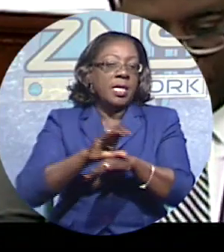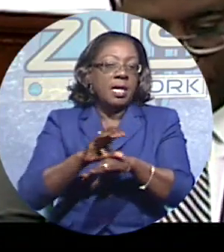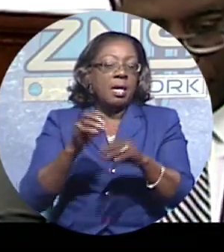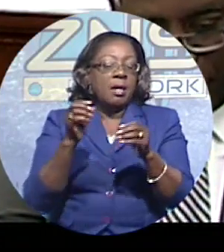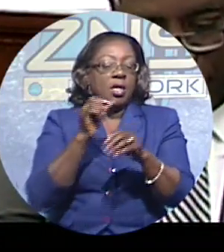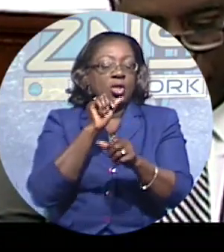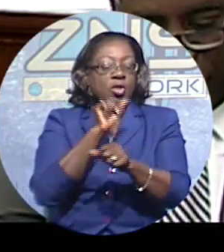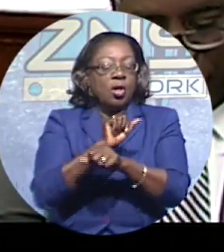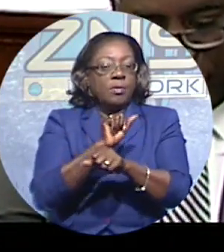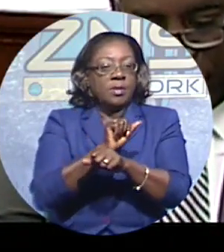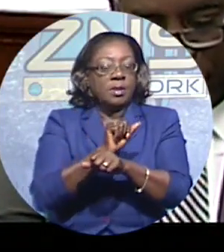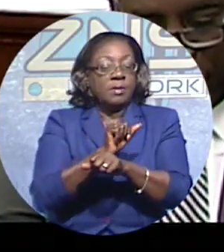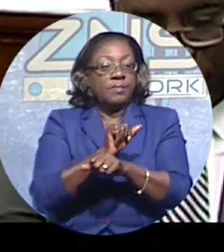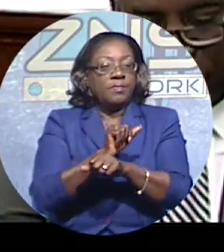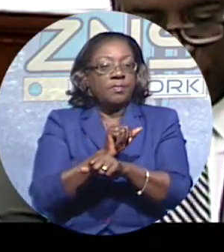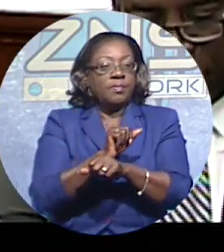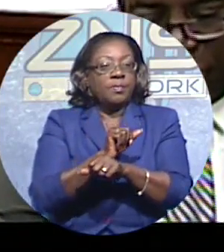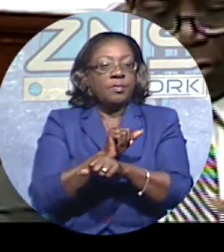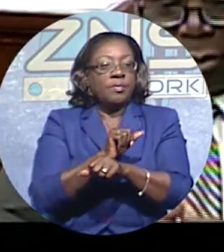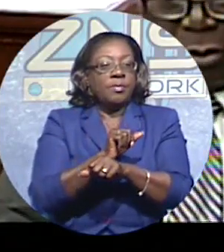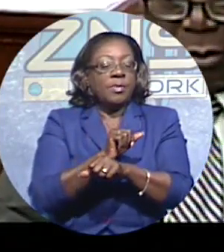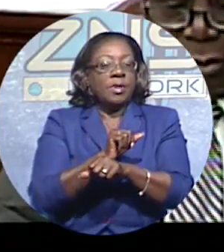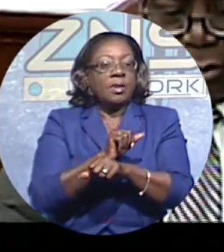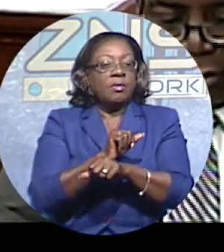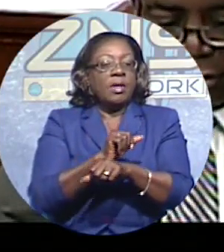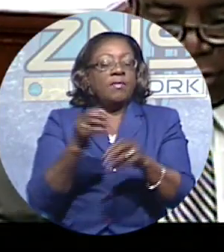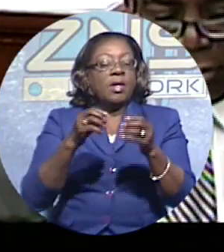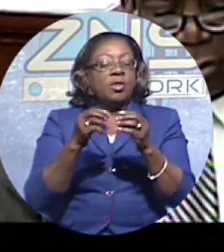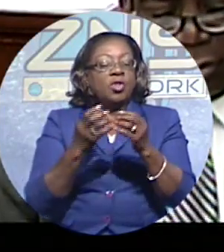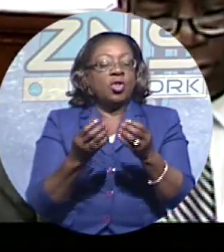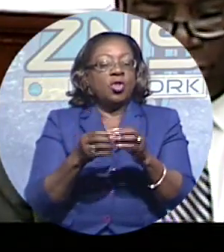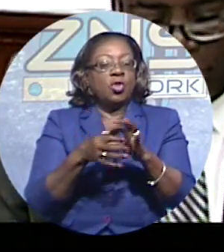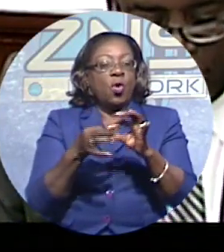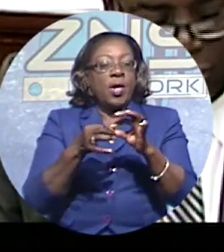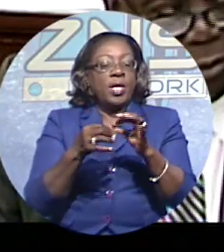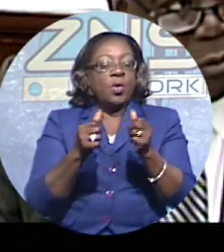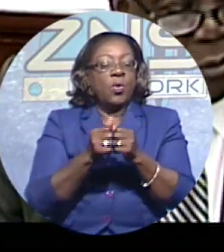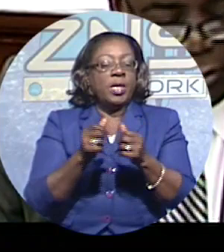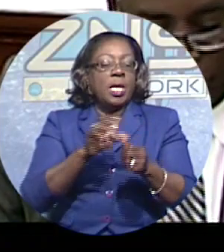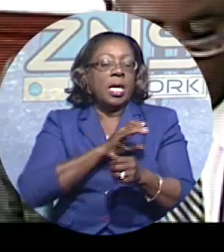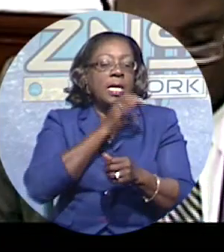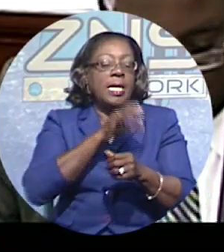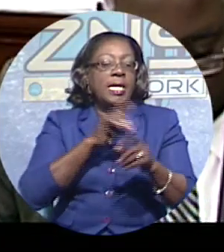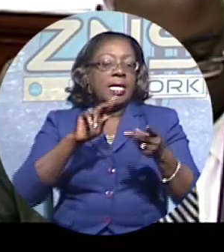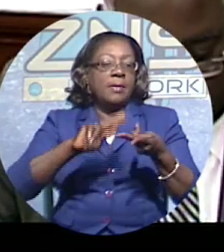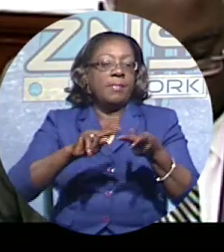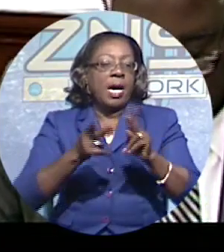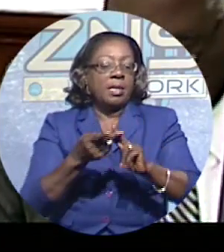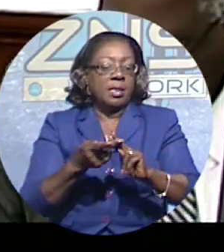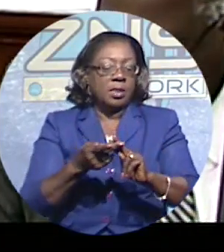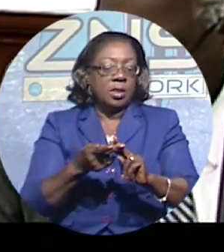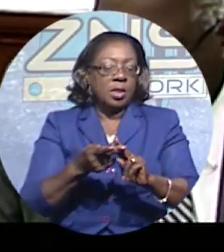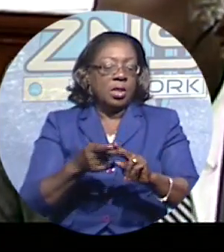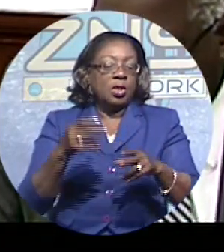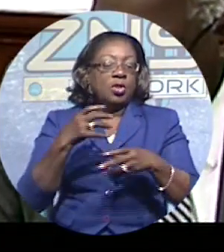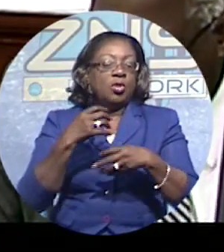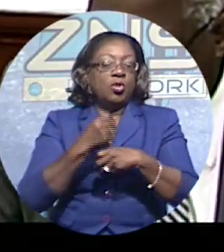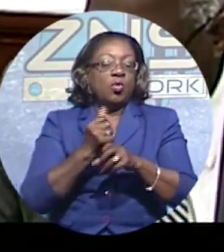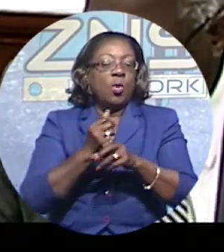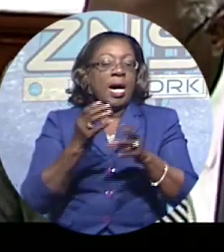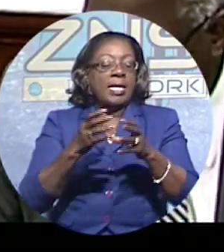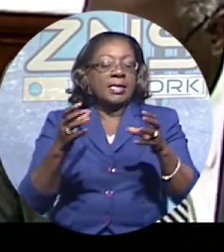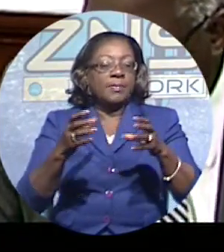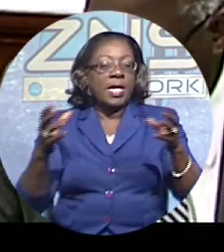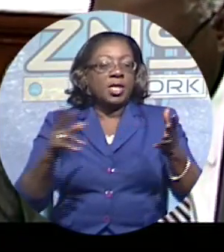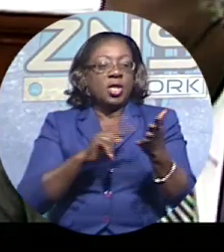Med has now joined with Canadian partners to carry out a $90 million refurbishment and